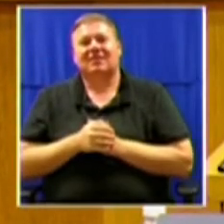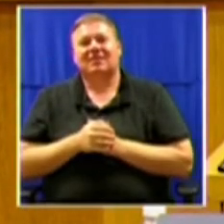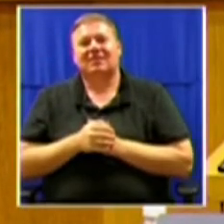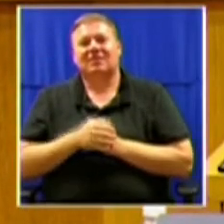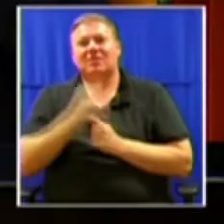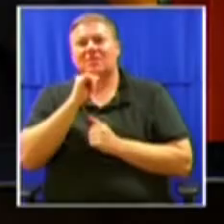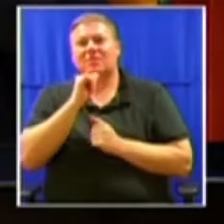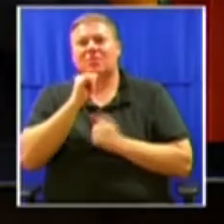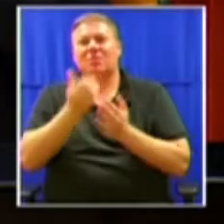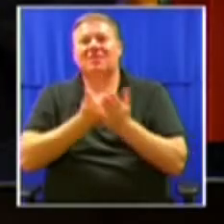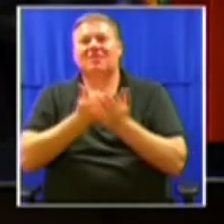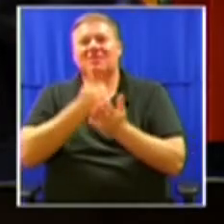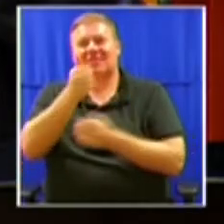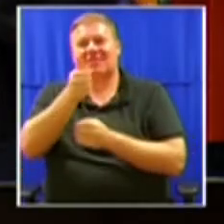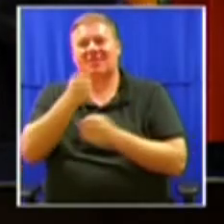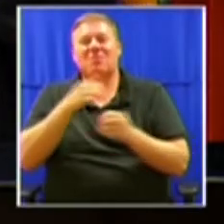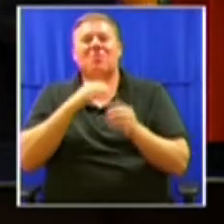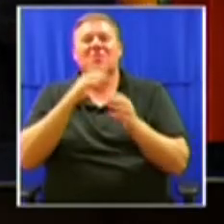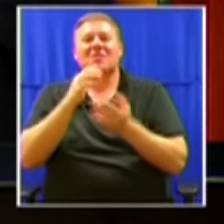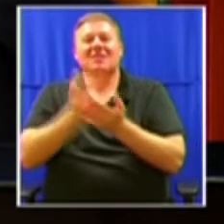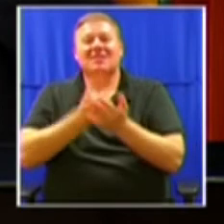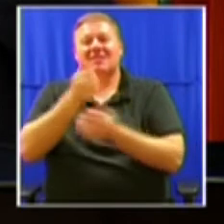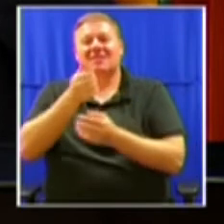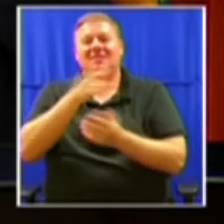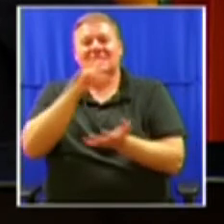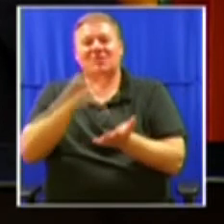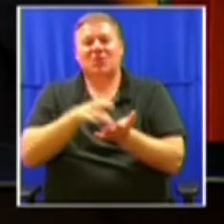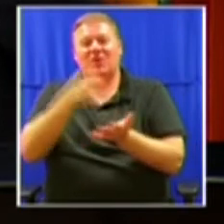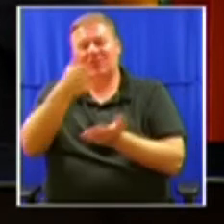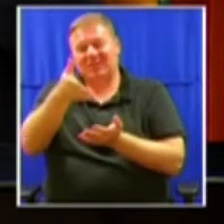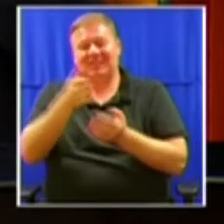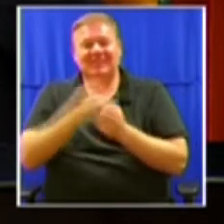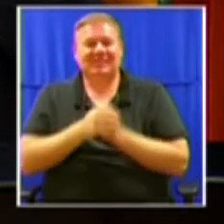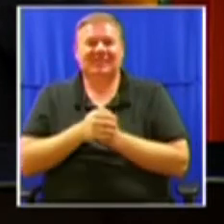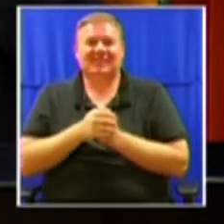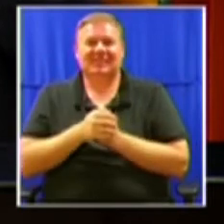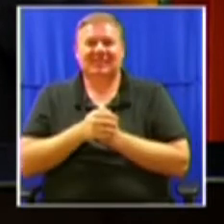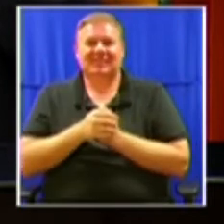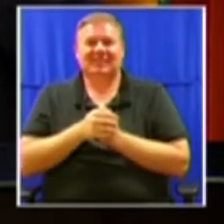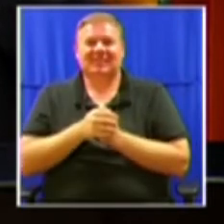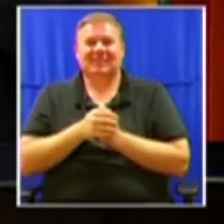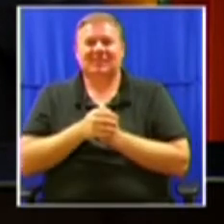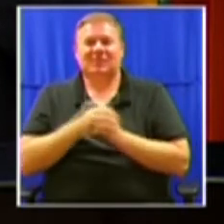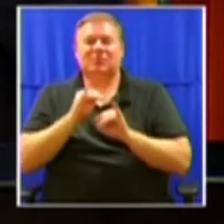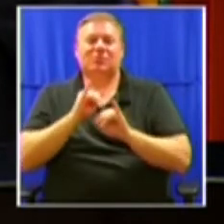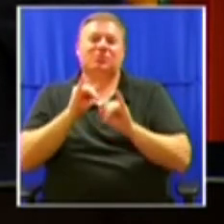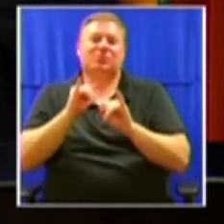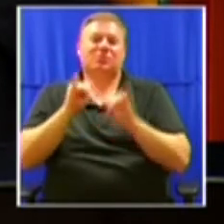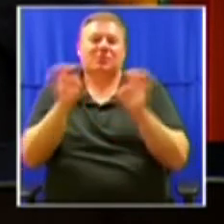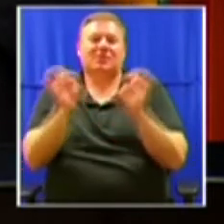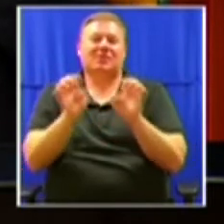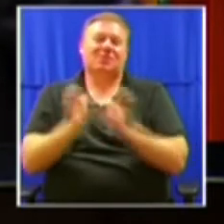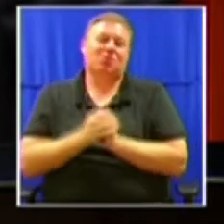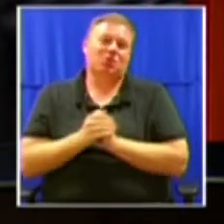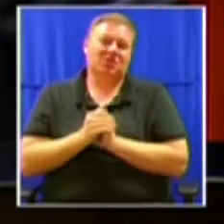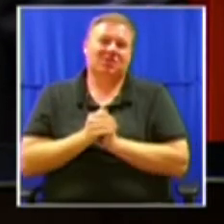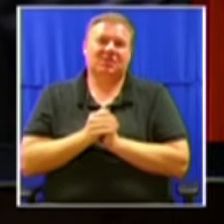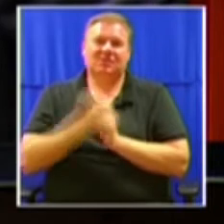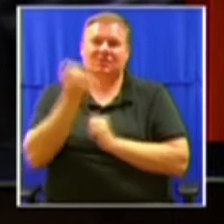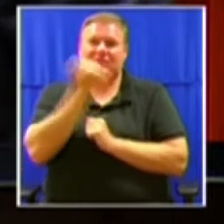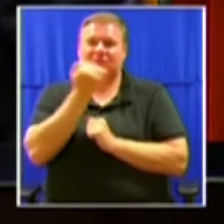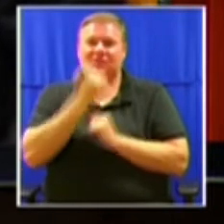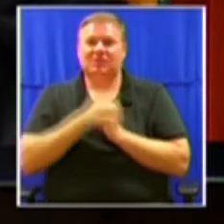himself. We will protect him from the situation that has been caused by the inconvenience that was preempted that the